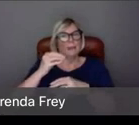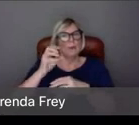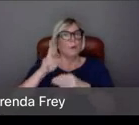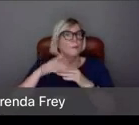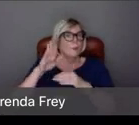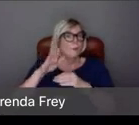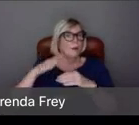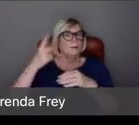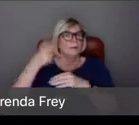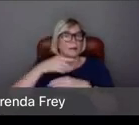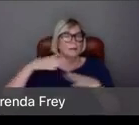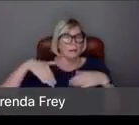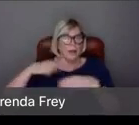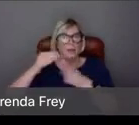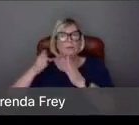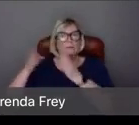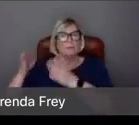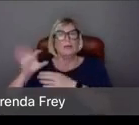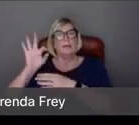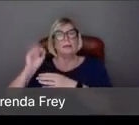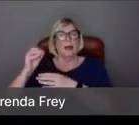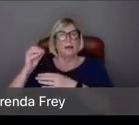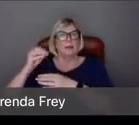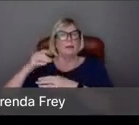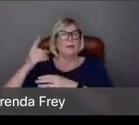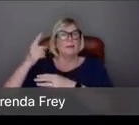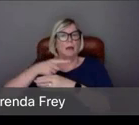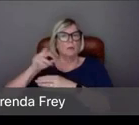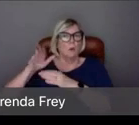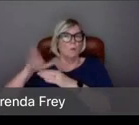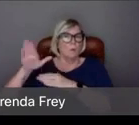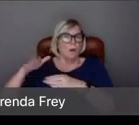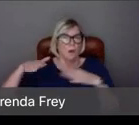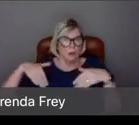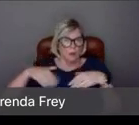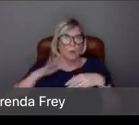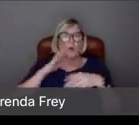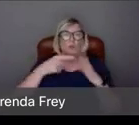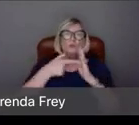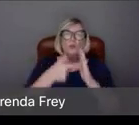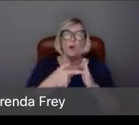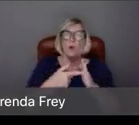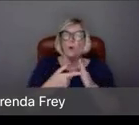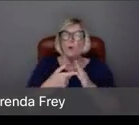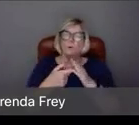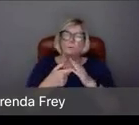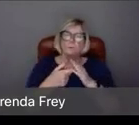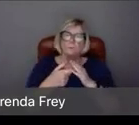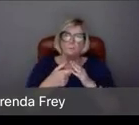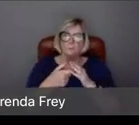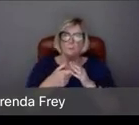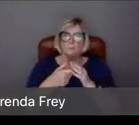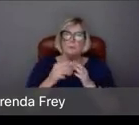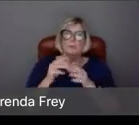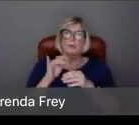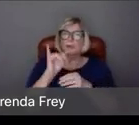that report that focuses on that payment history. It'll show the terms for the installment